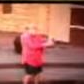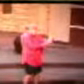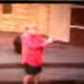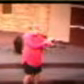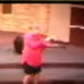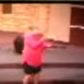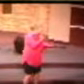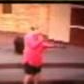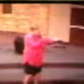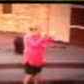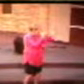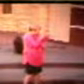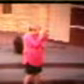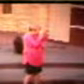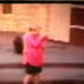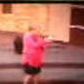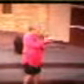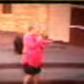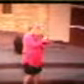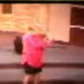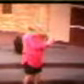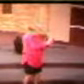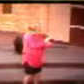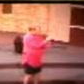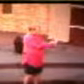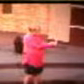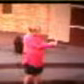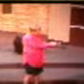people. I walked with you.